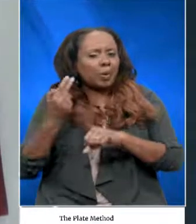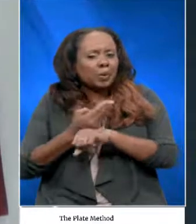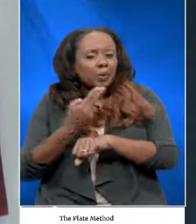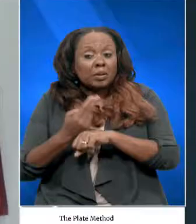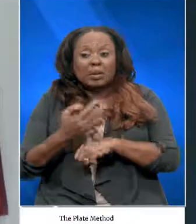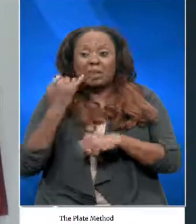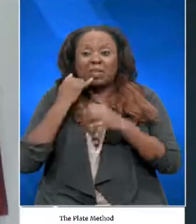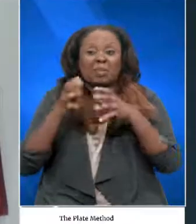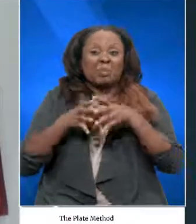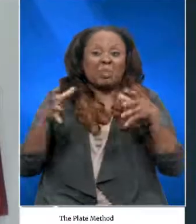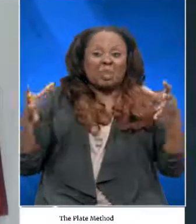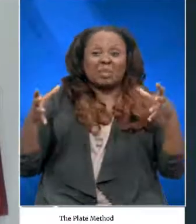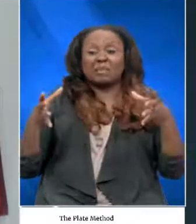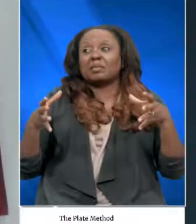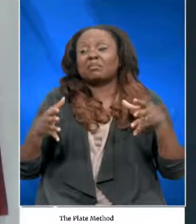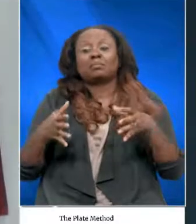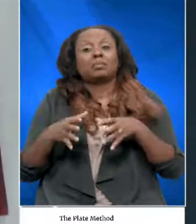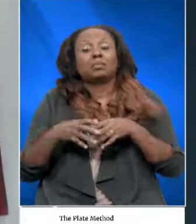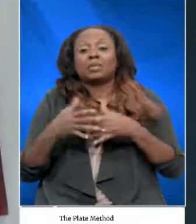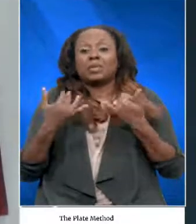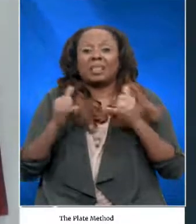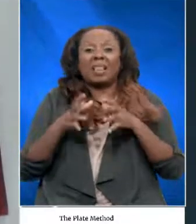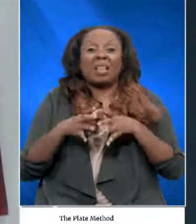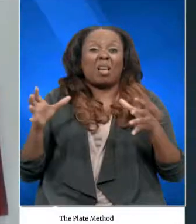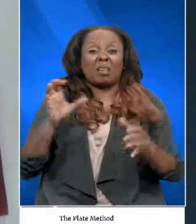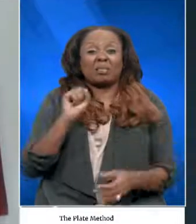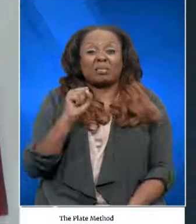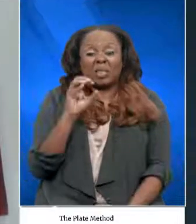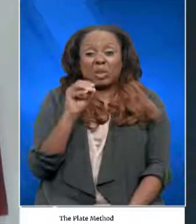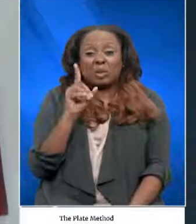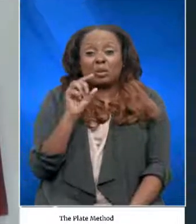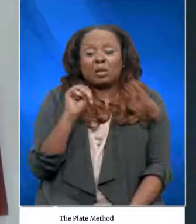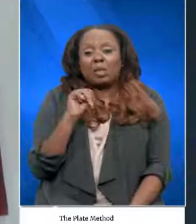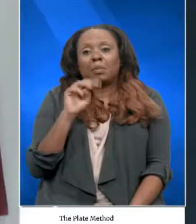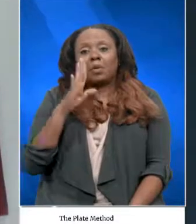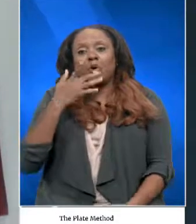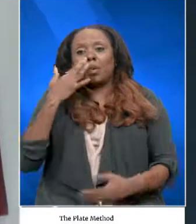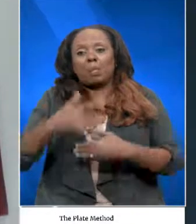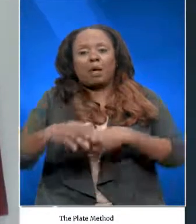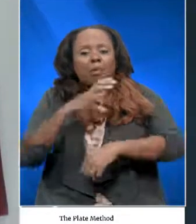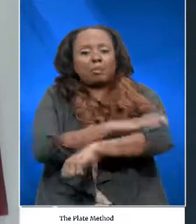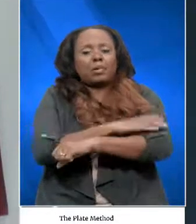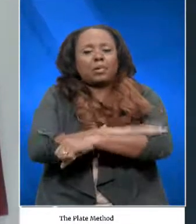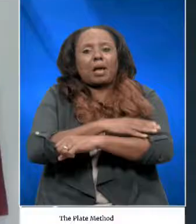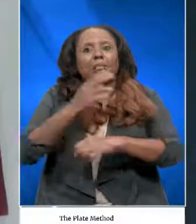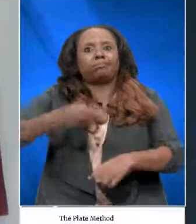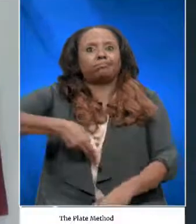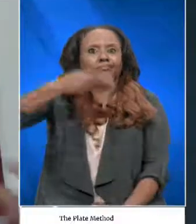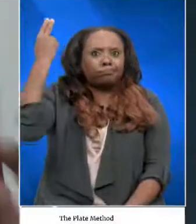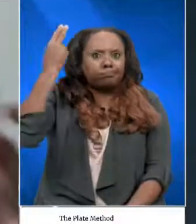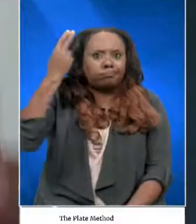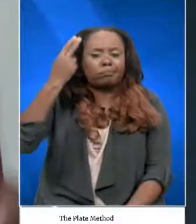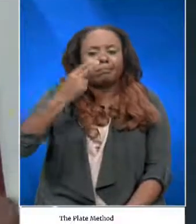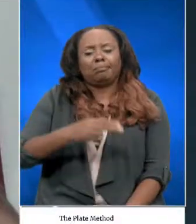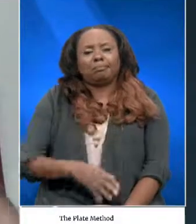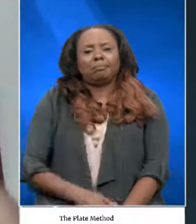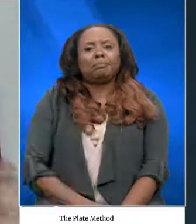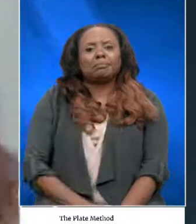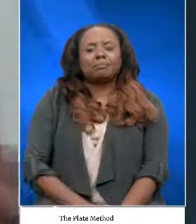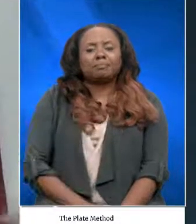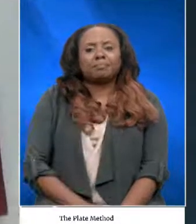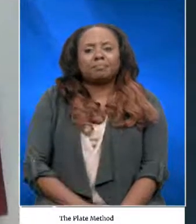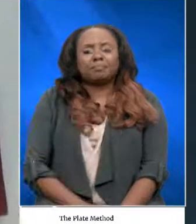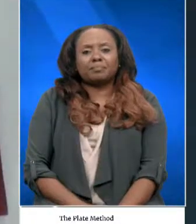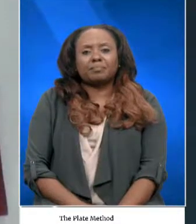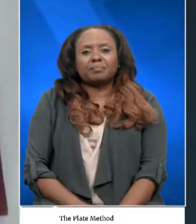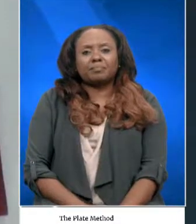too much, they still have the sodium in them and they can Right. still raise your blood pressures, Right. right? But you still, if